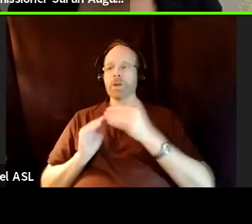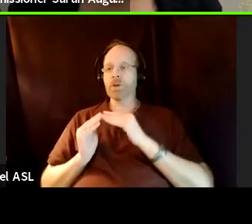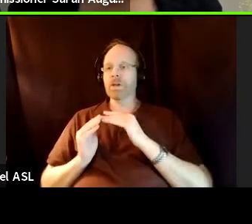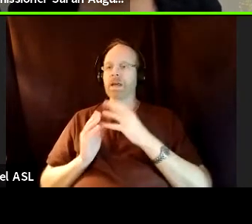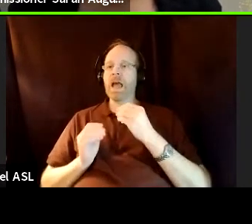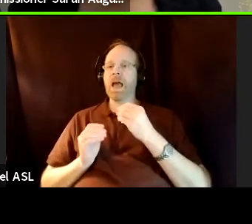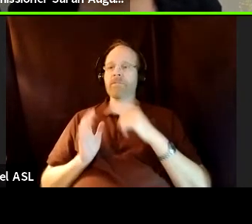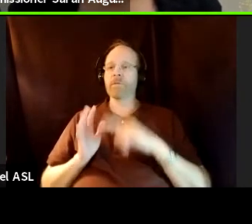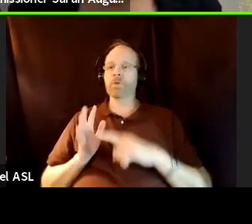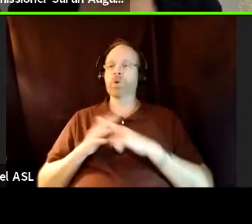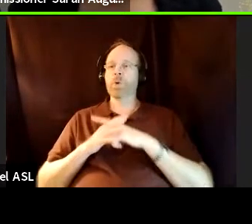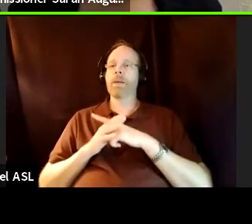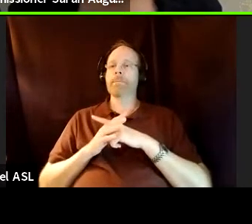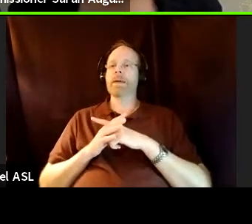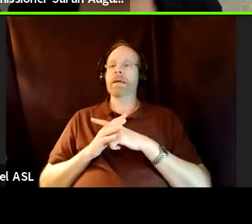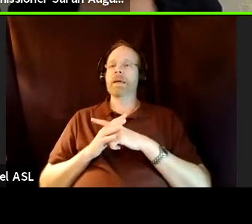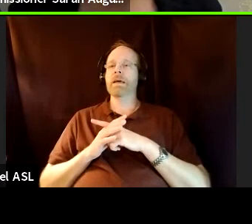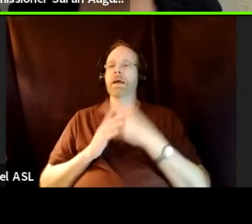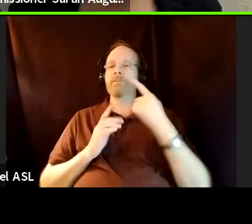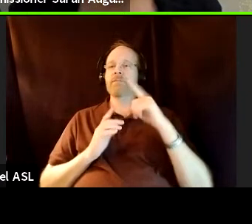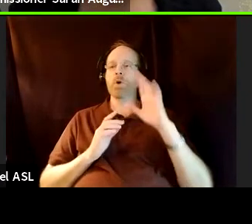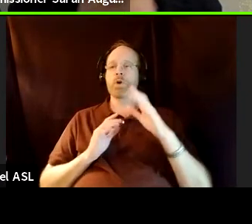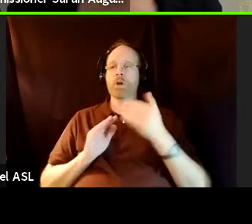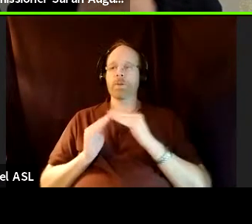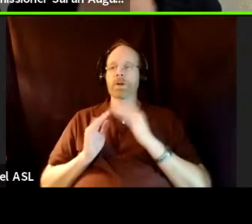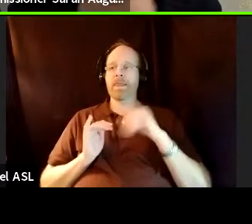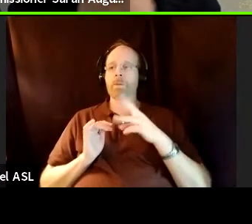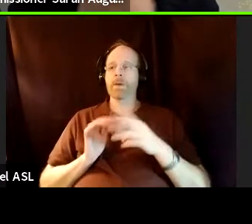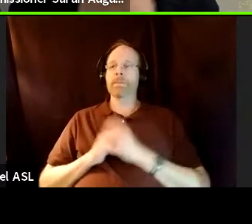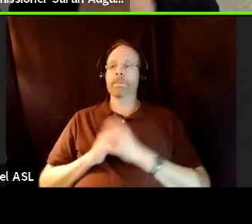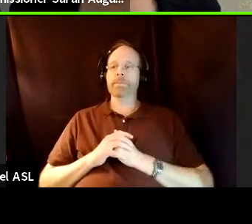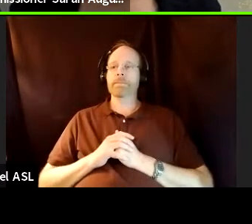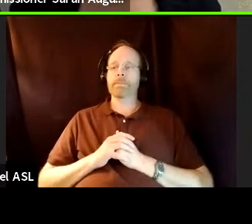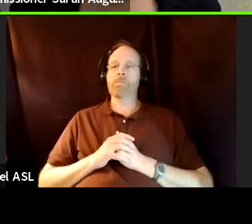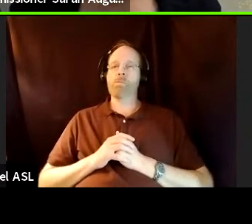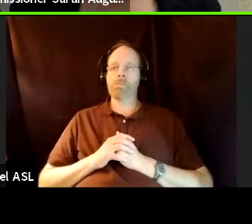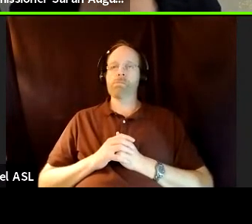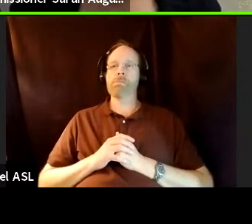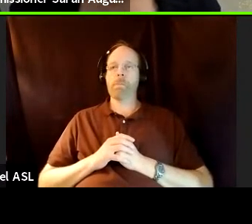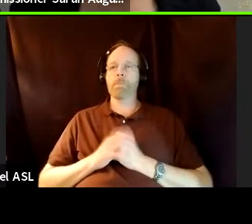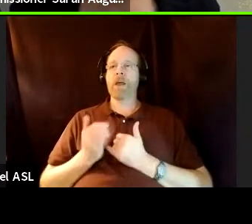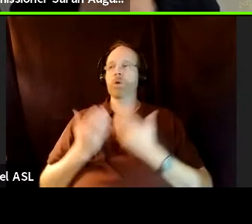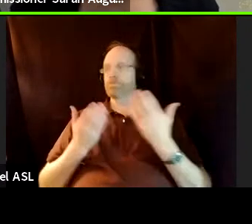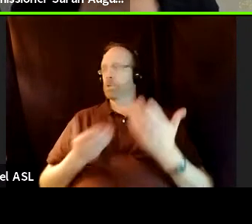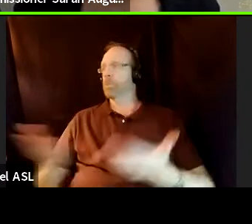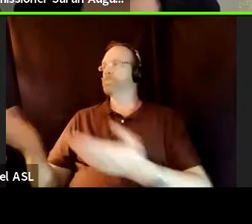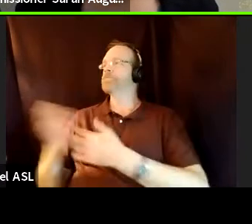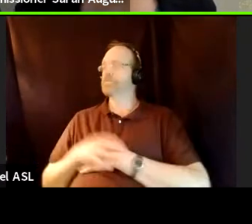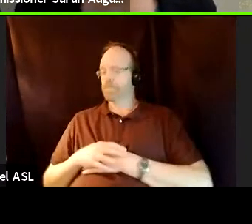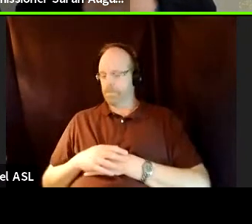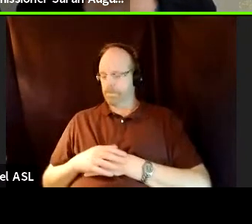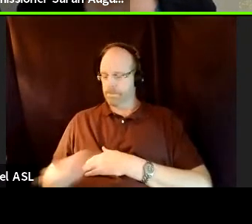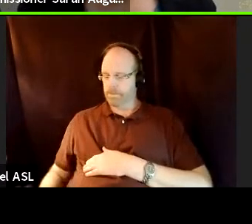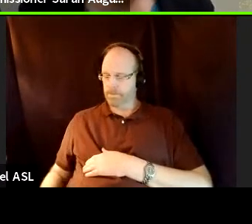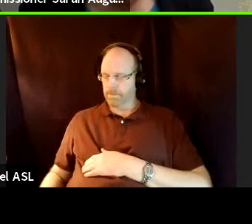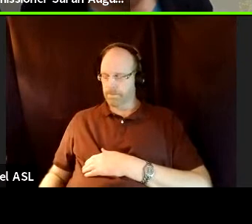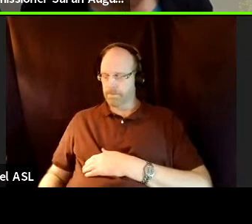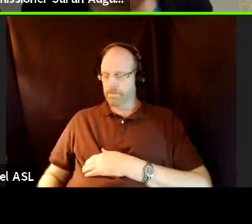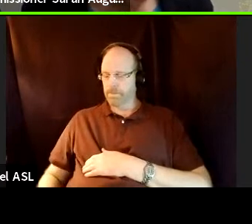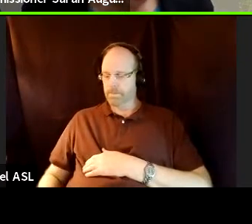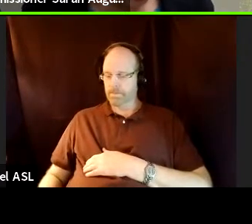for showing up for your community in that way. Now excused. And Sean, please call the next